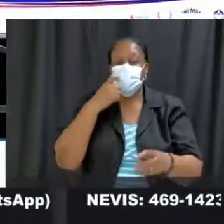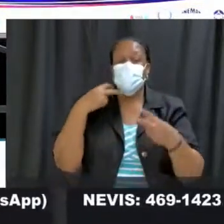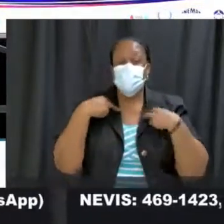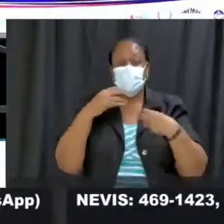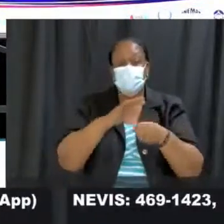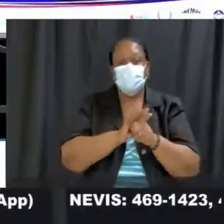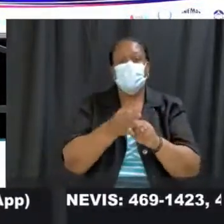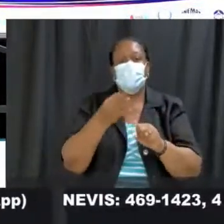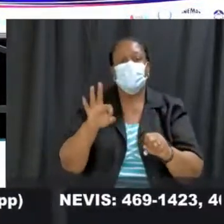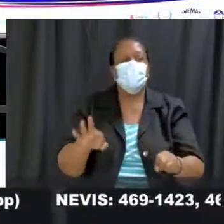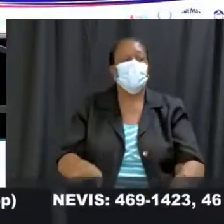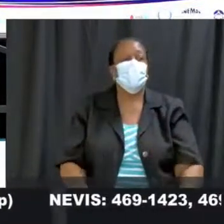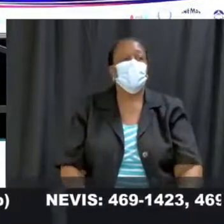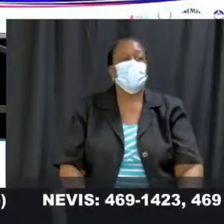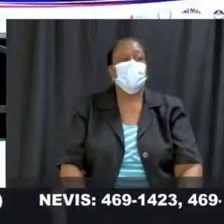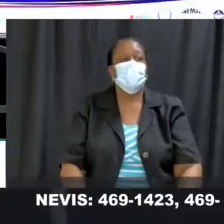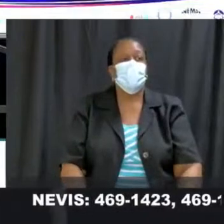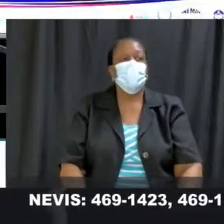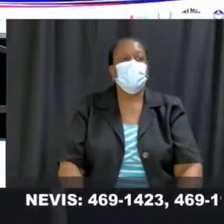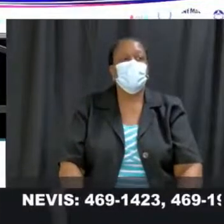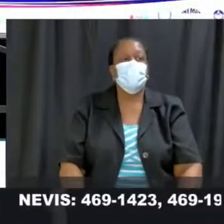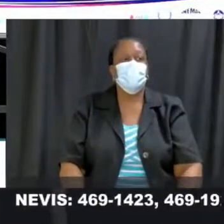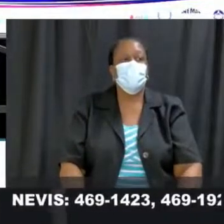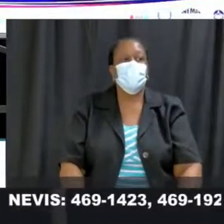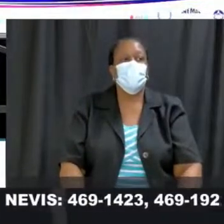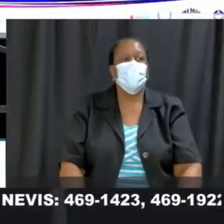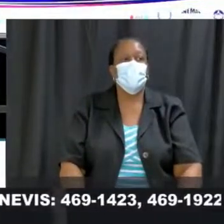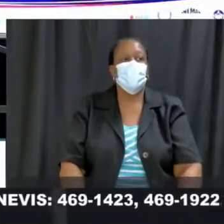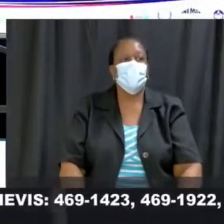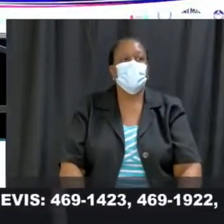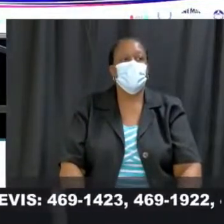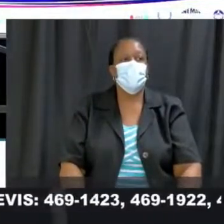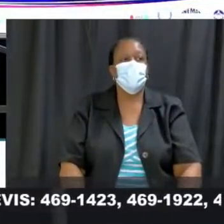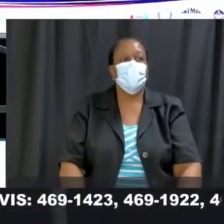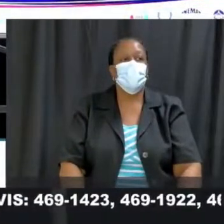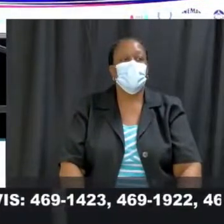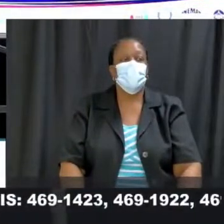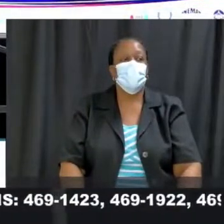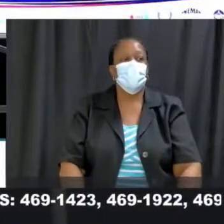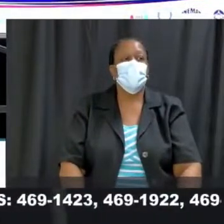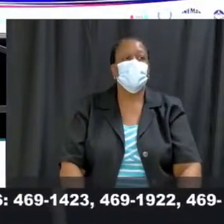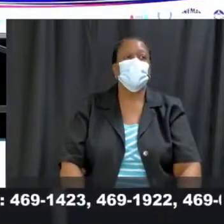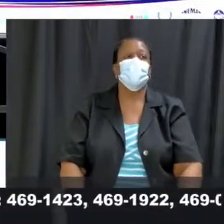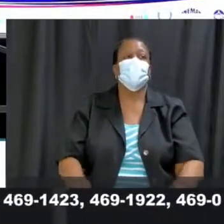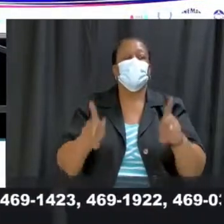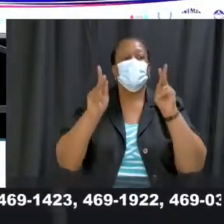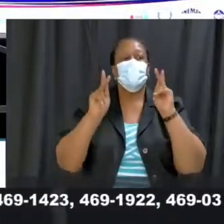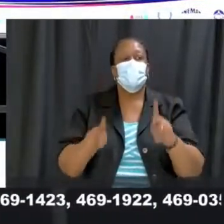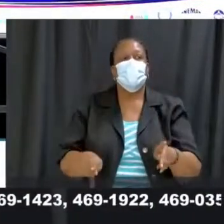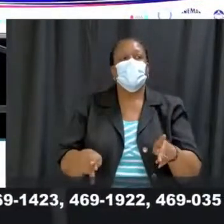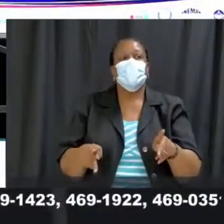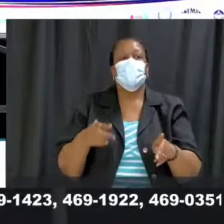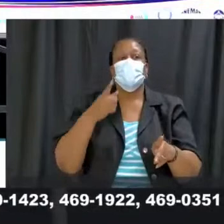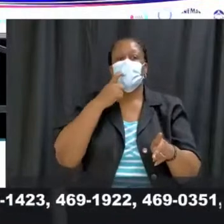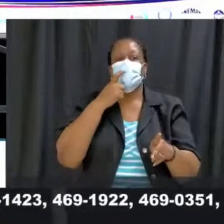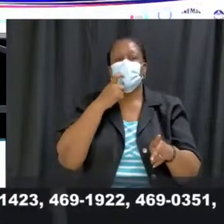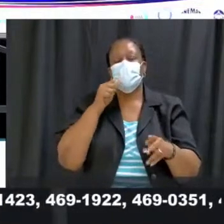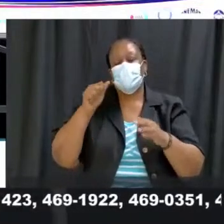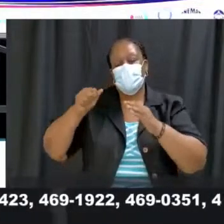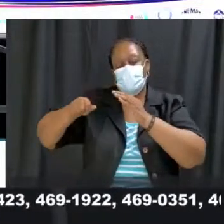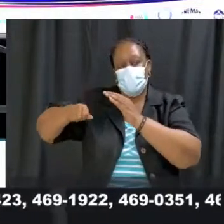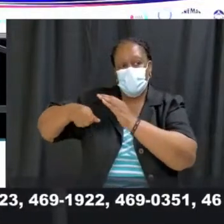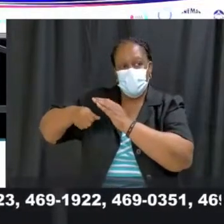Very good question, Mr. Williams. And so, yes, individuals who are isolated. So, if you're diagnosed with COVID and